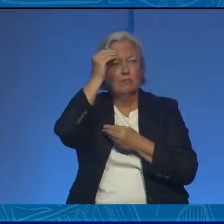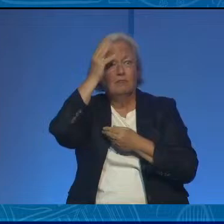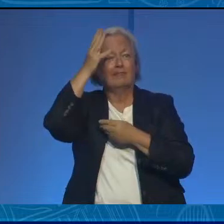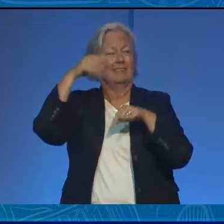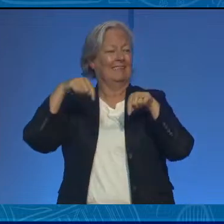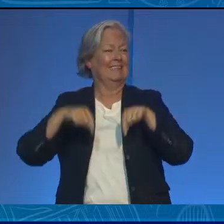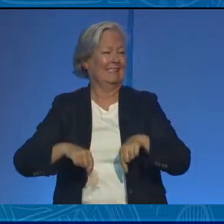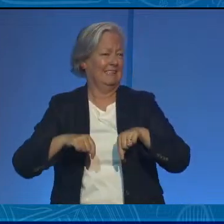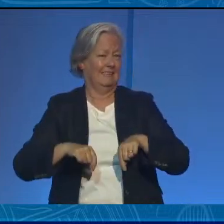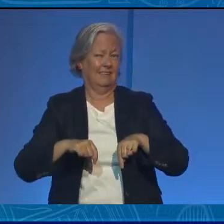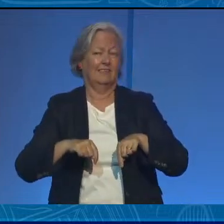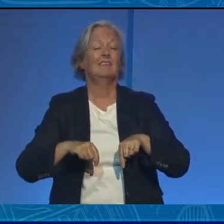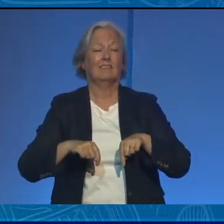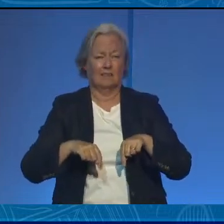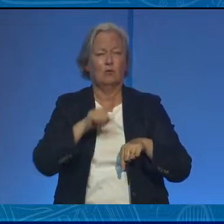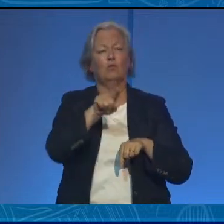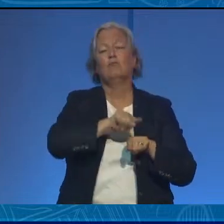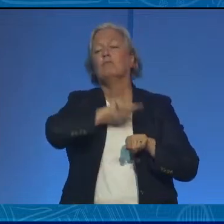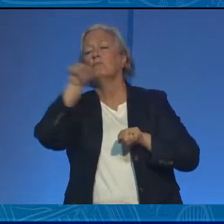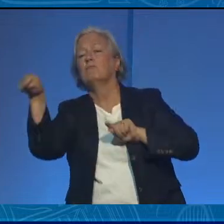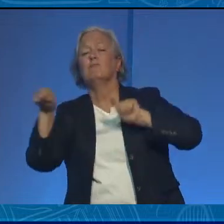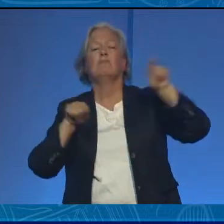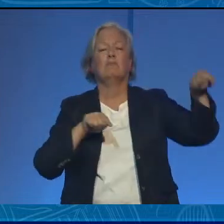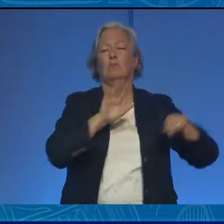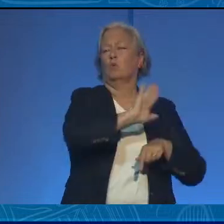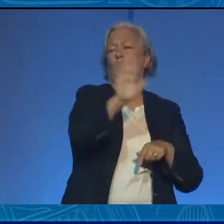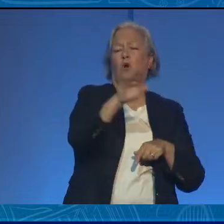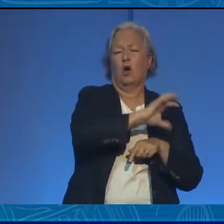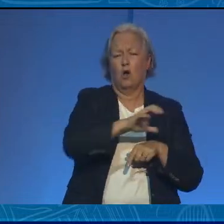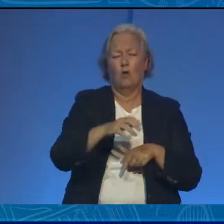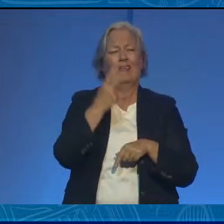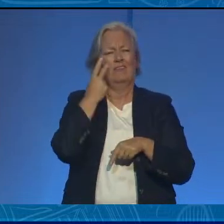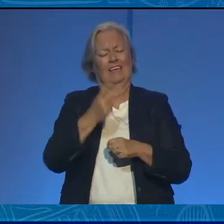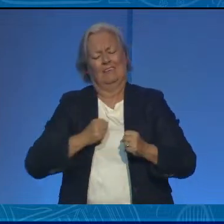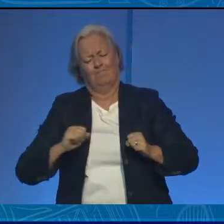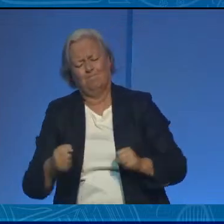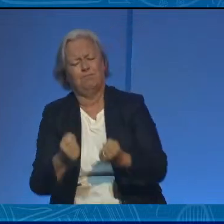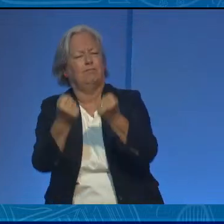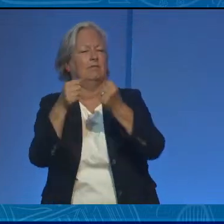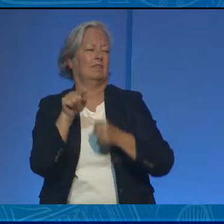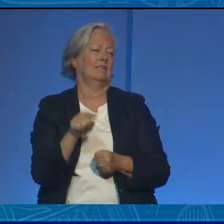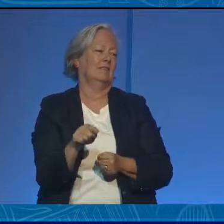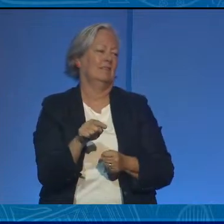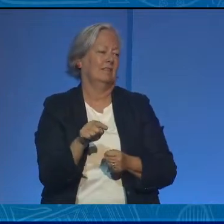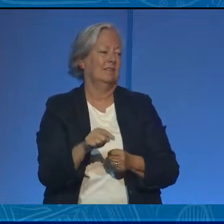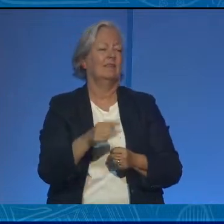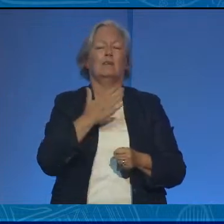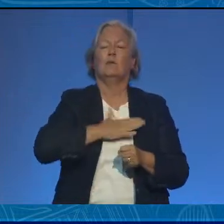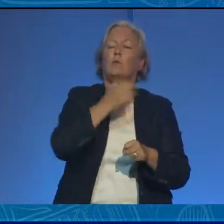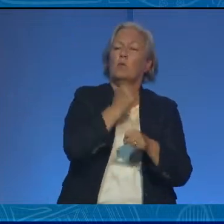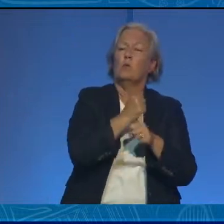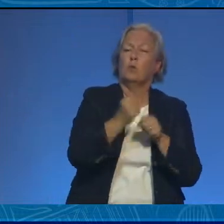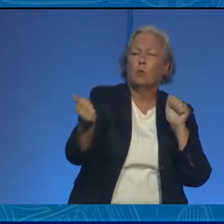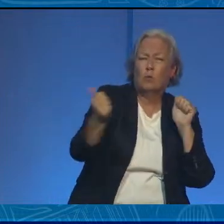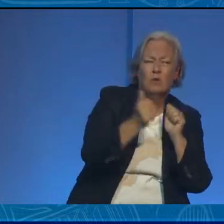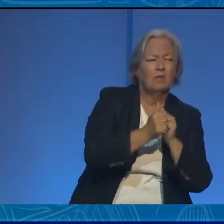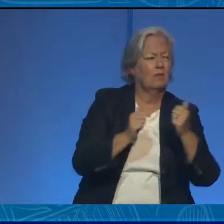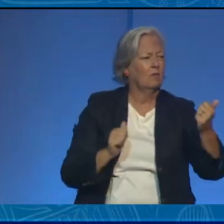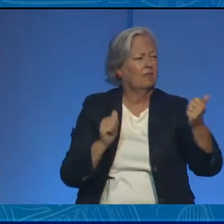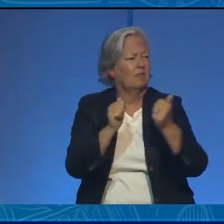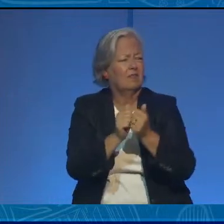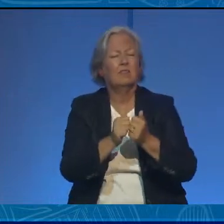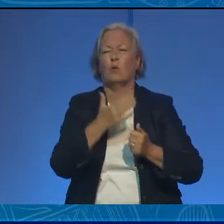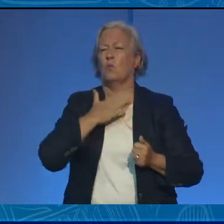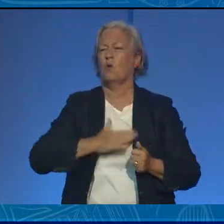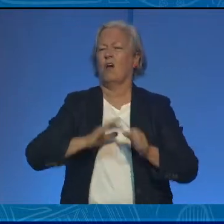have set in our countries and communities to its fruition. Let us continue to work closely with each other and foster connections